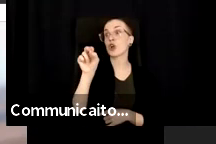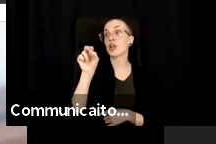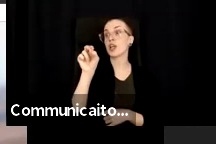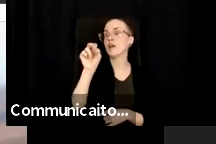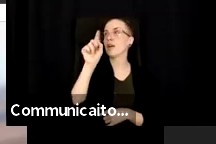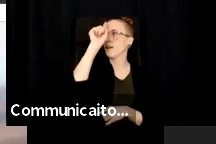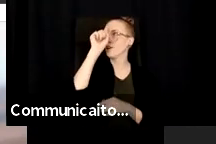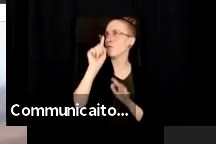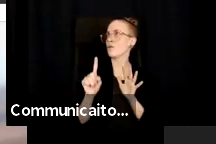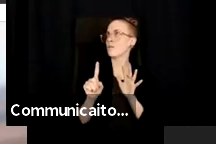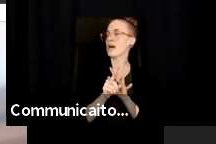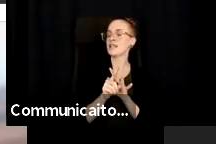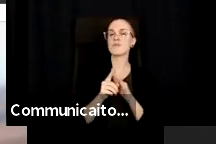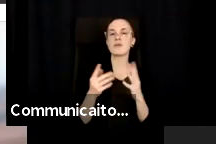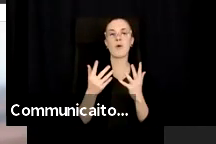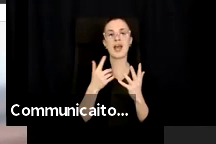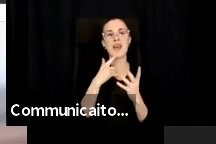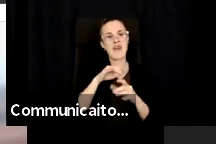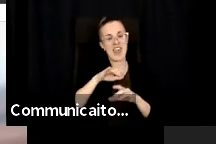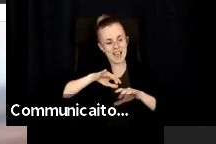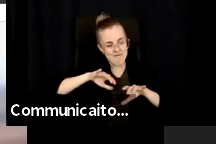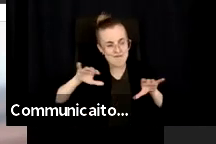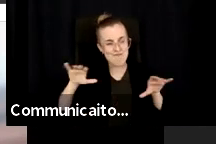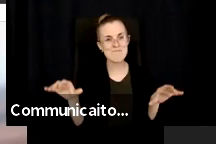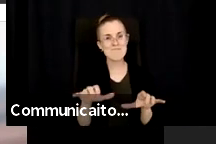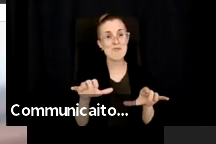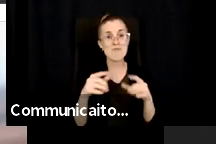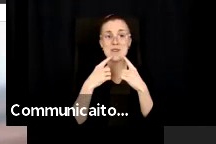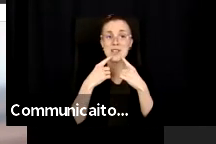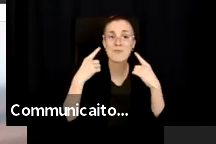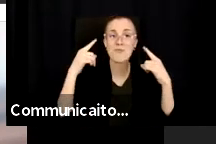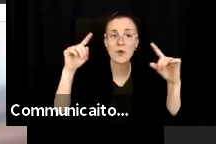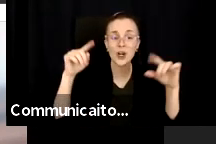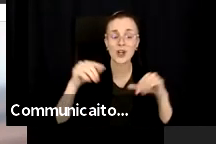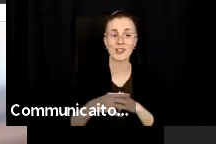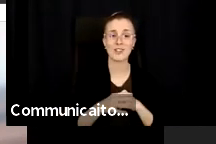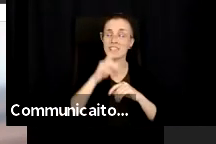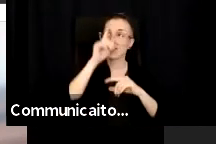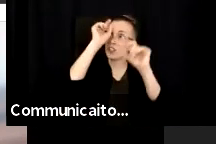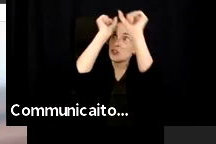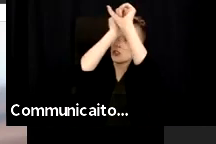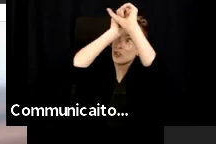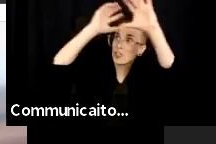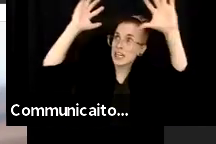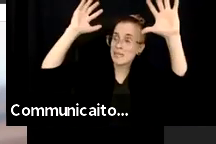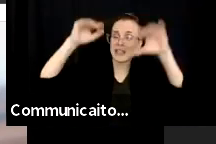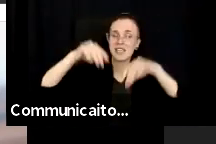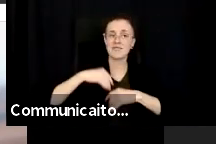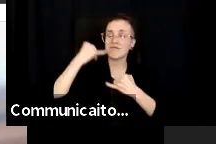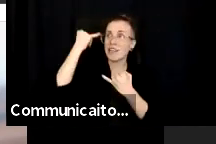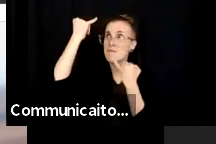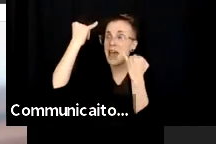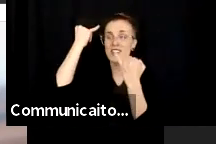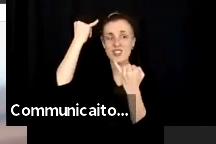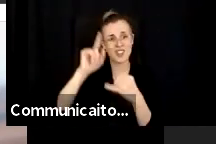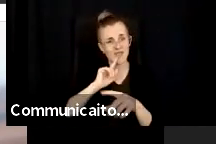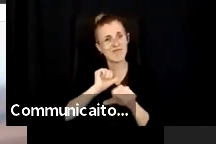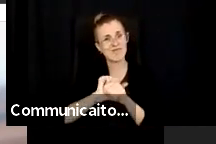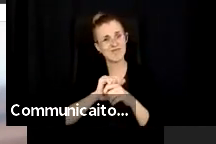that movements work, dreaming and imagination works, that people